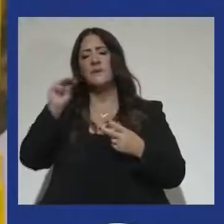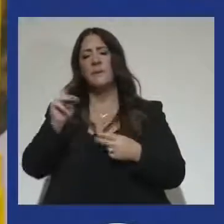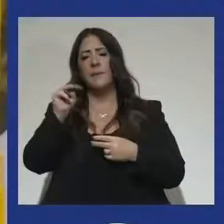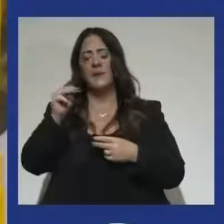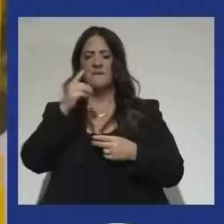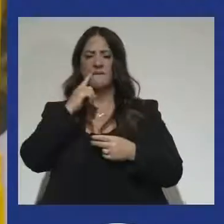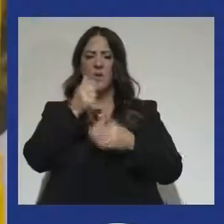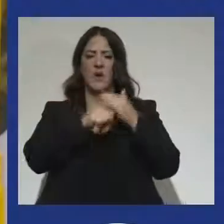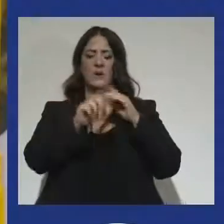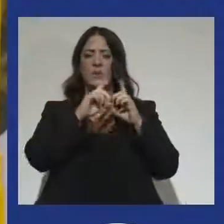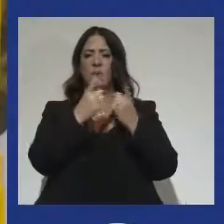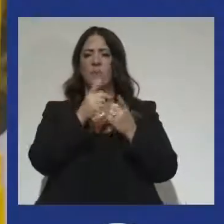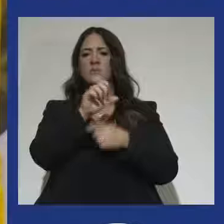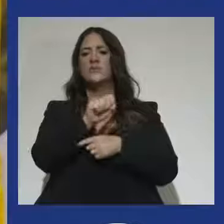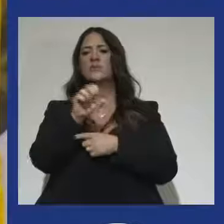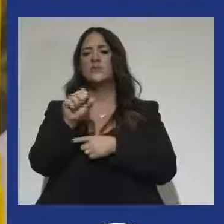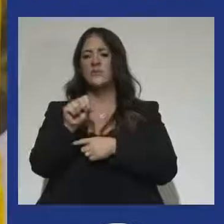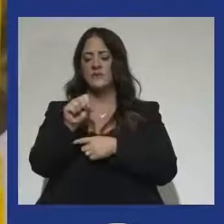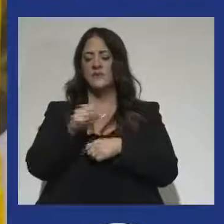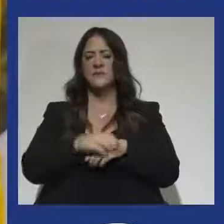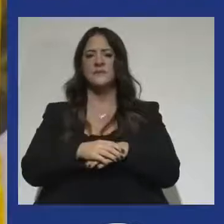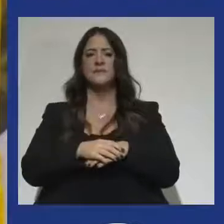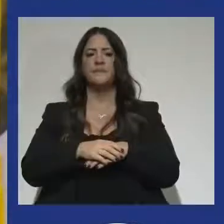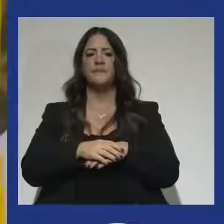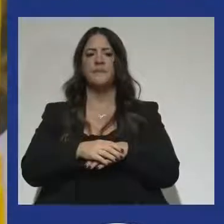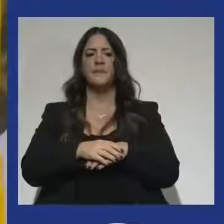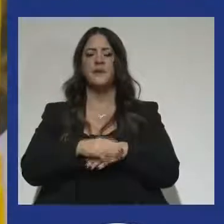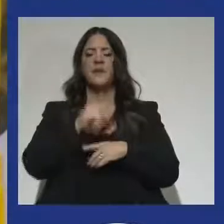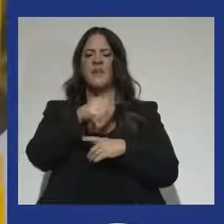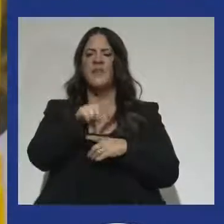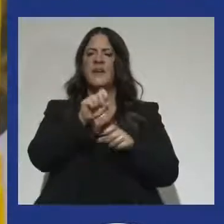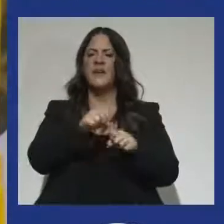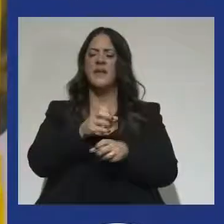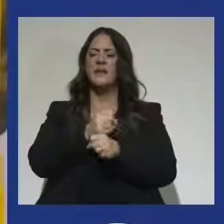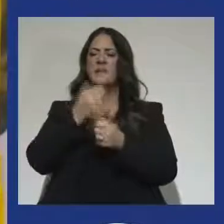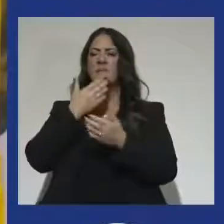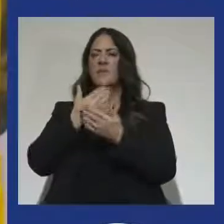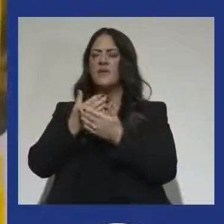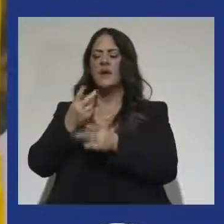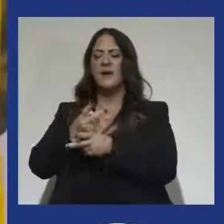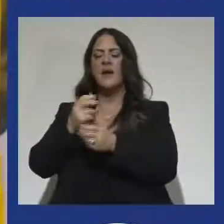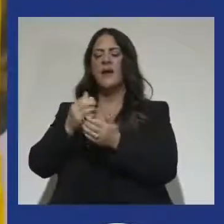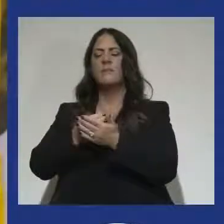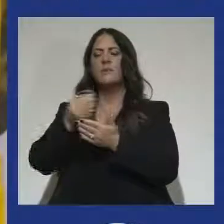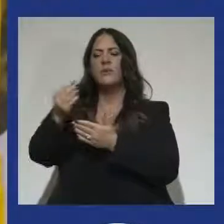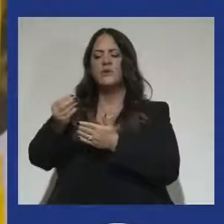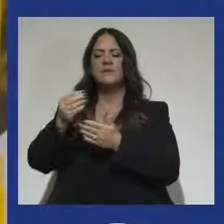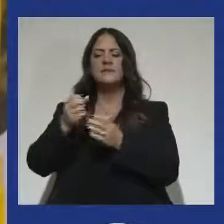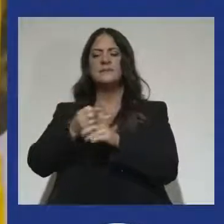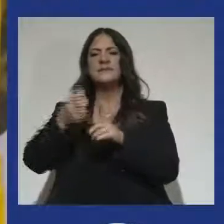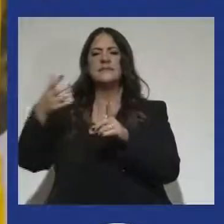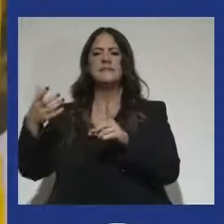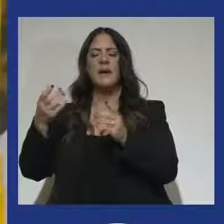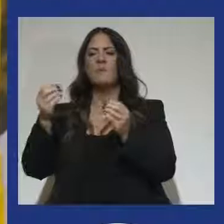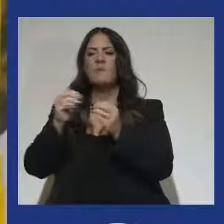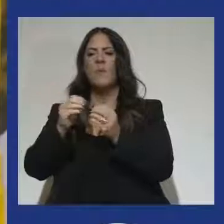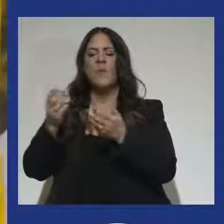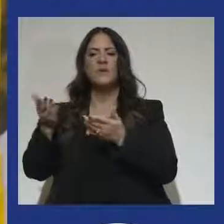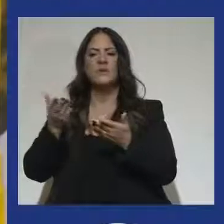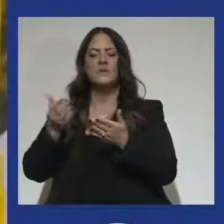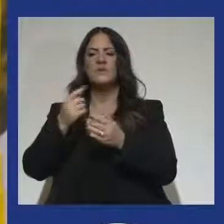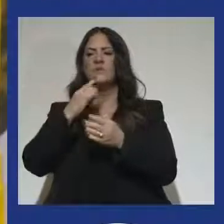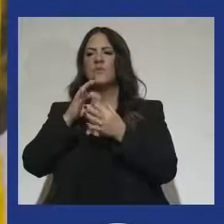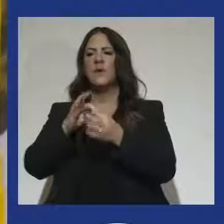Social Services to really take extra care to purchase and expand